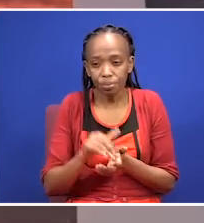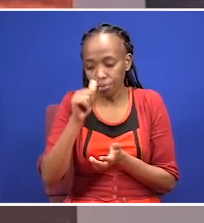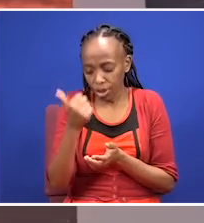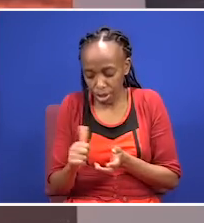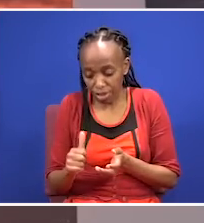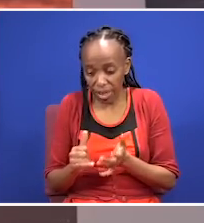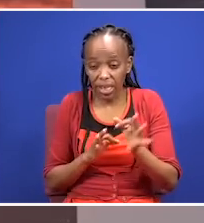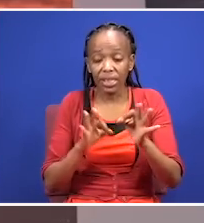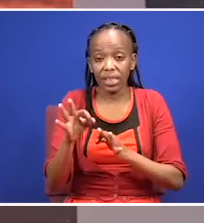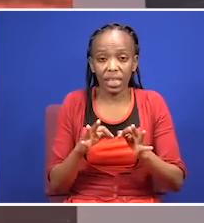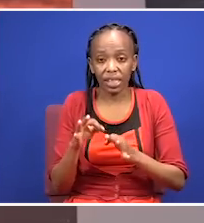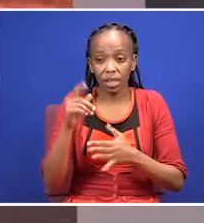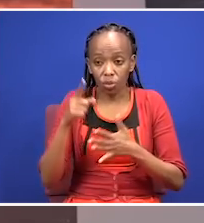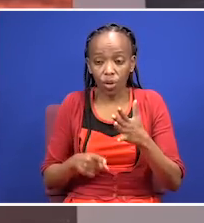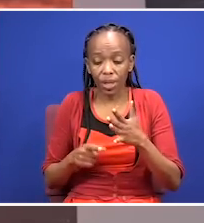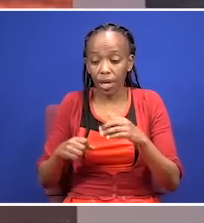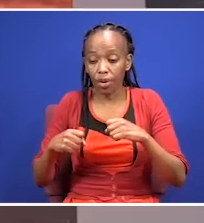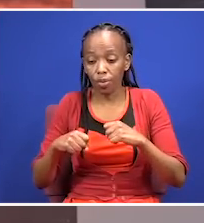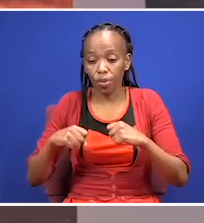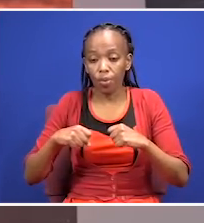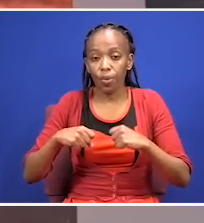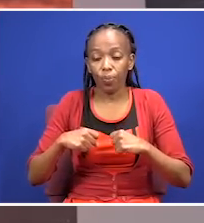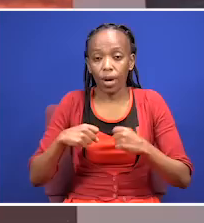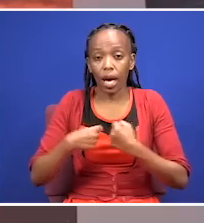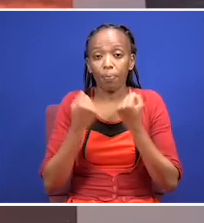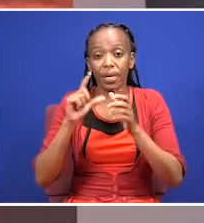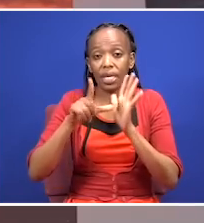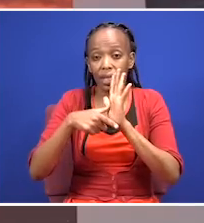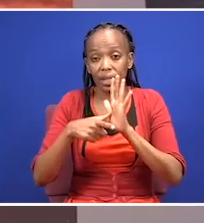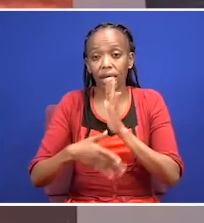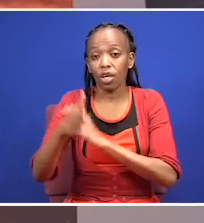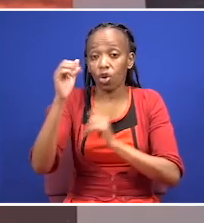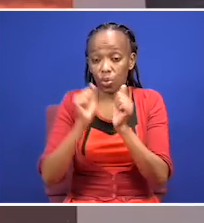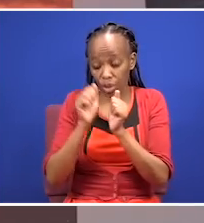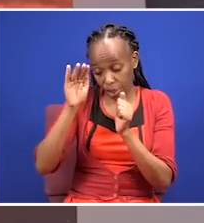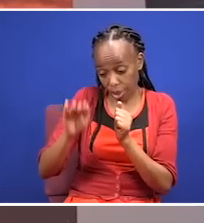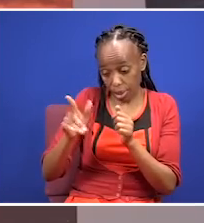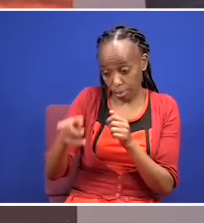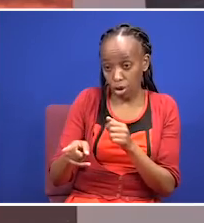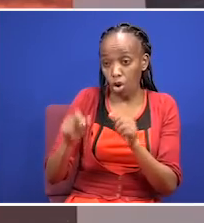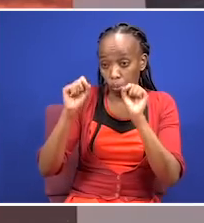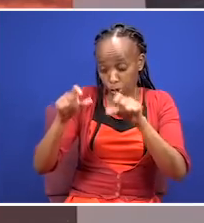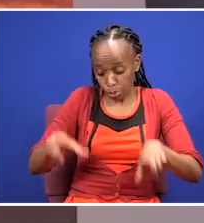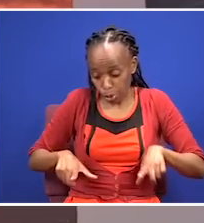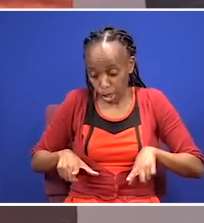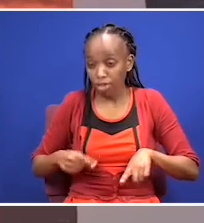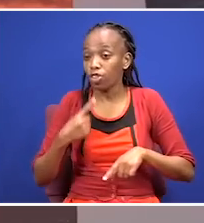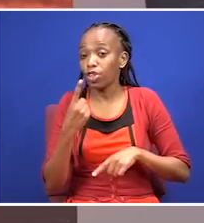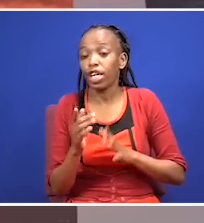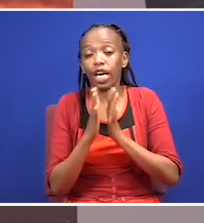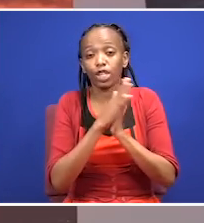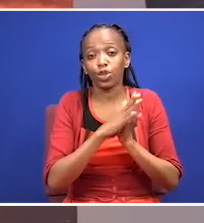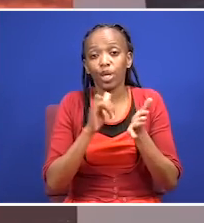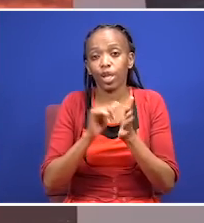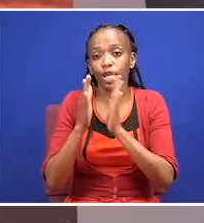never ever judge what they will end up becoming god with them they actually live to tell a story and that